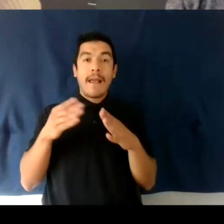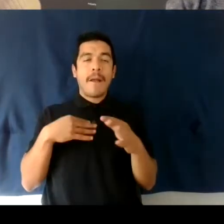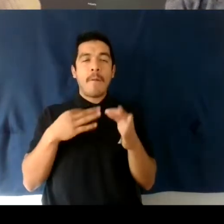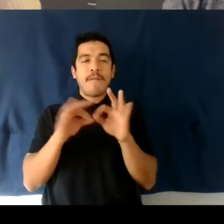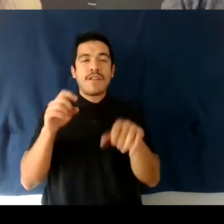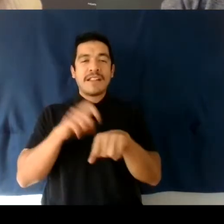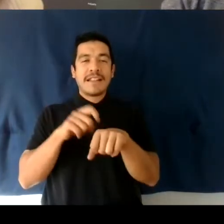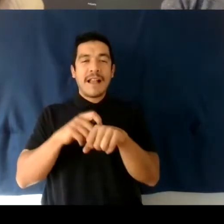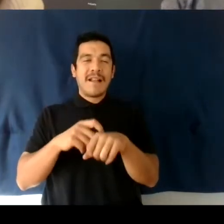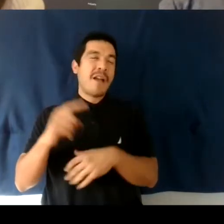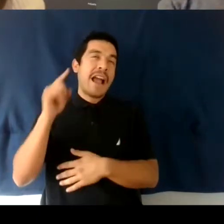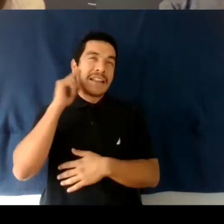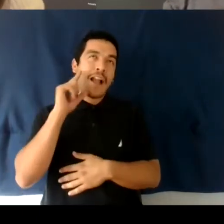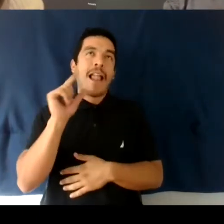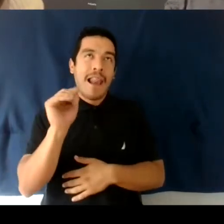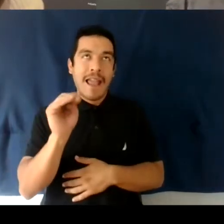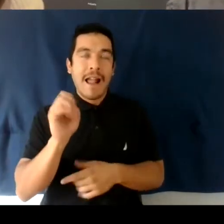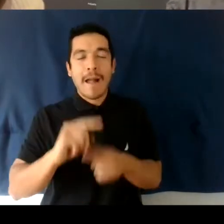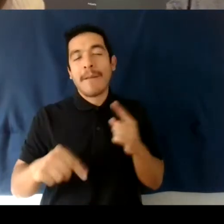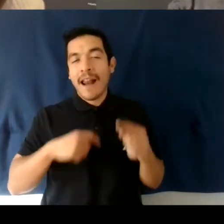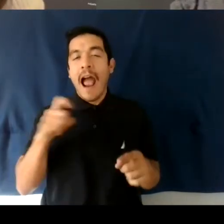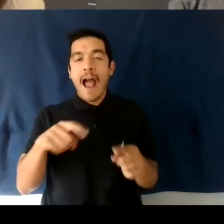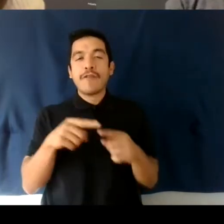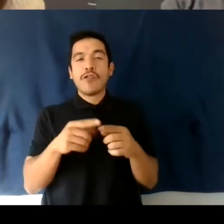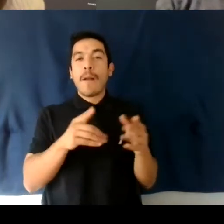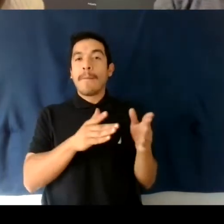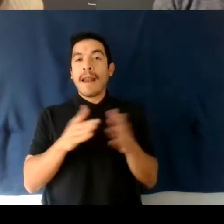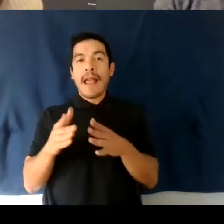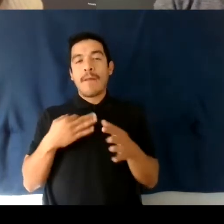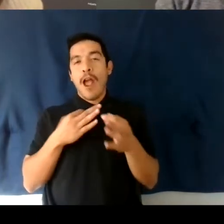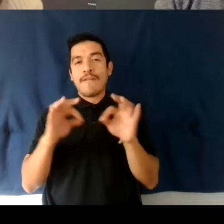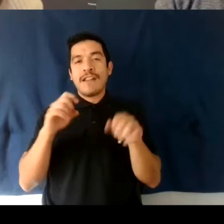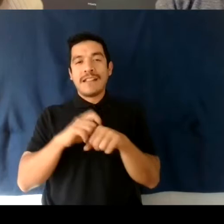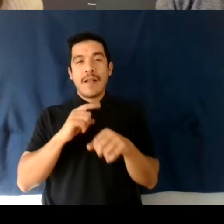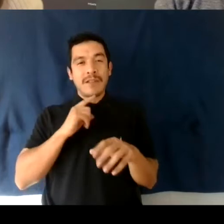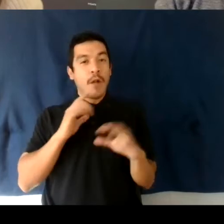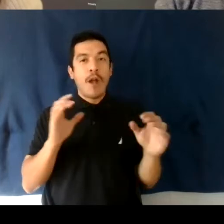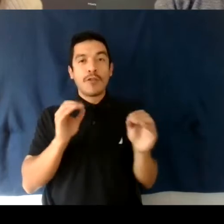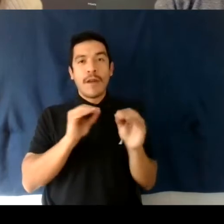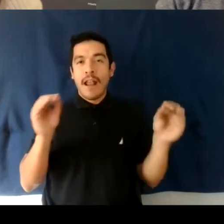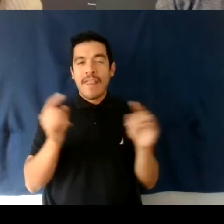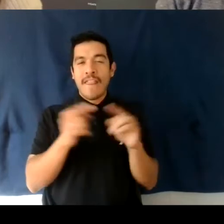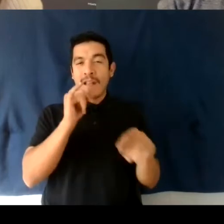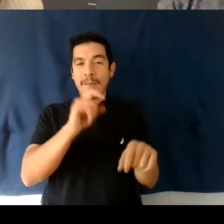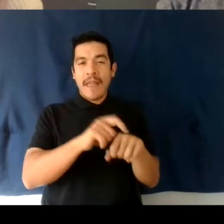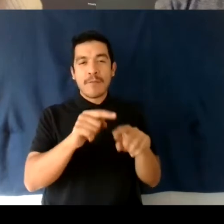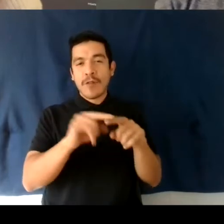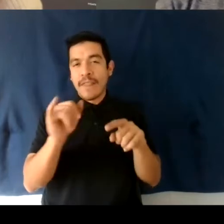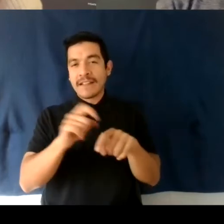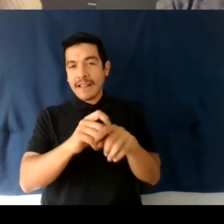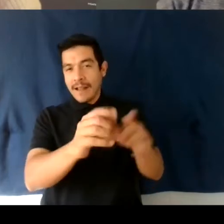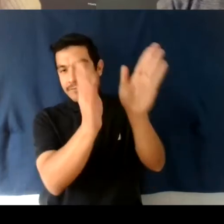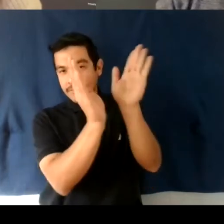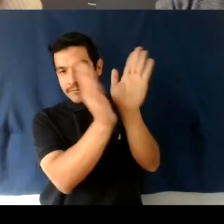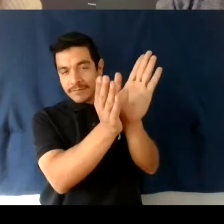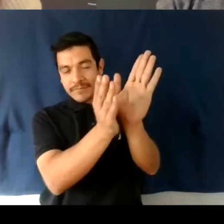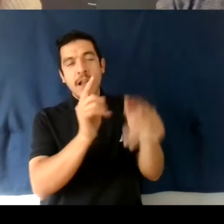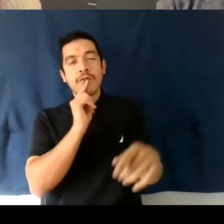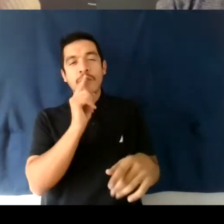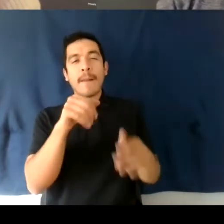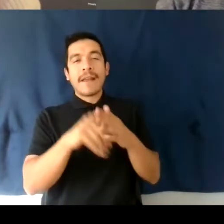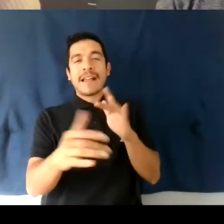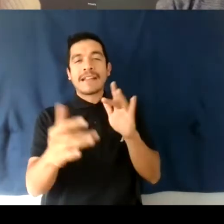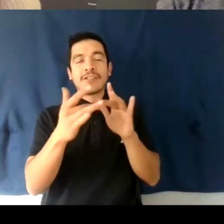time. So I will block off, like I will do nothing from like this time to this time, and like really being intentional about